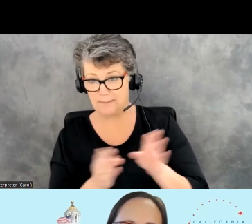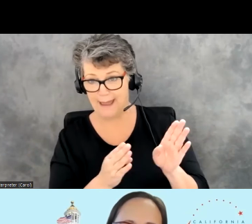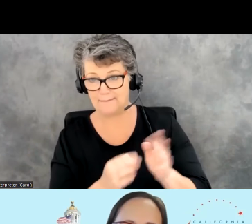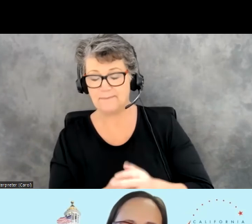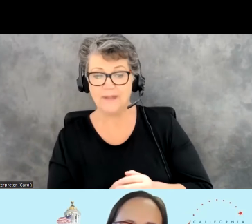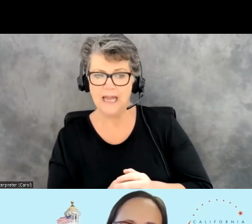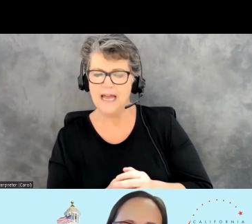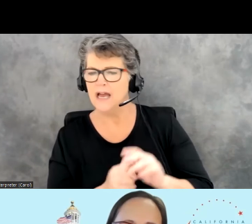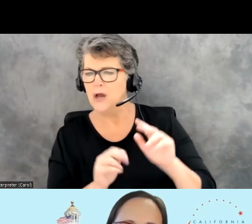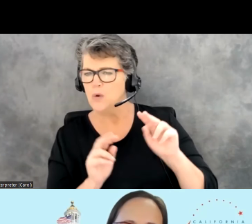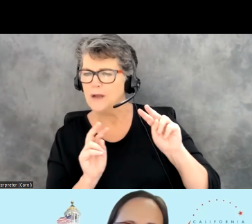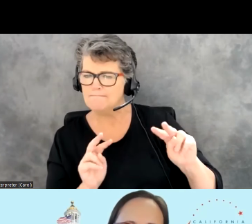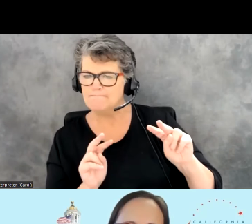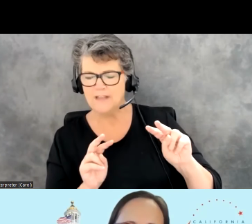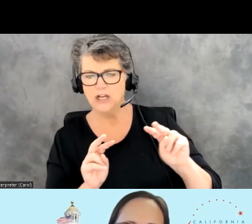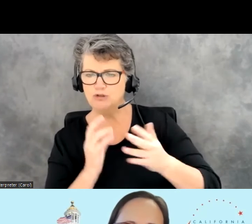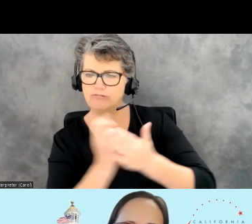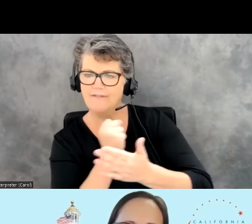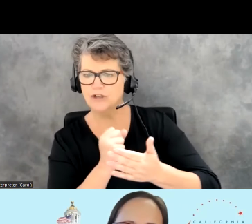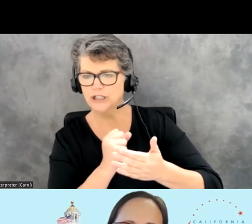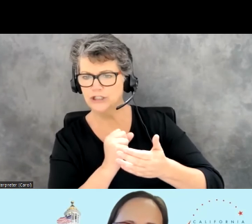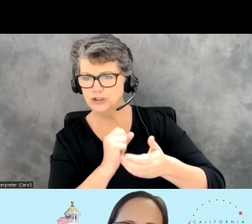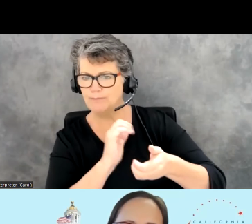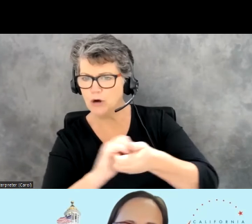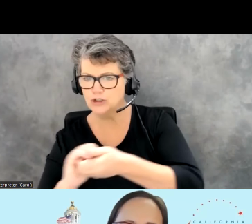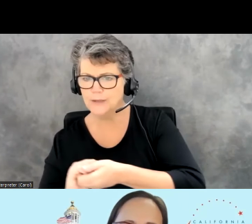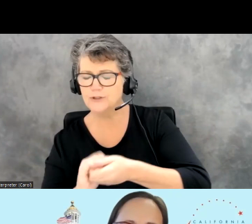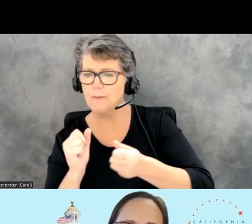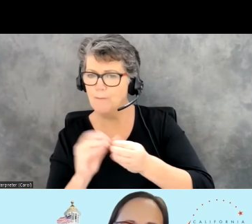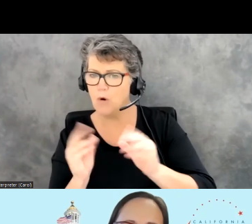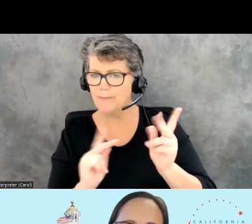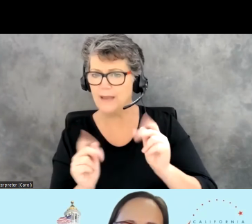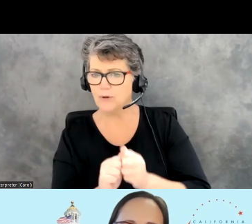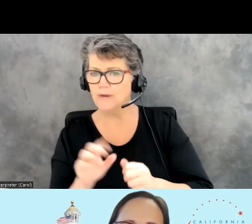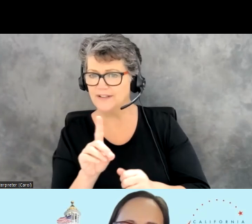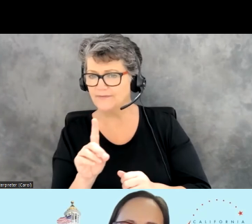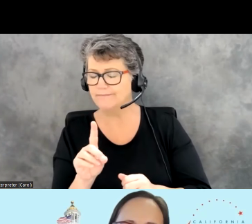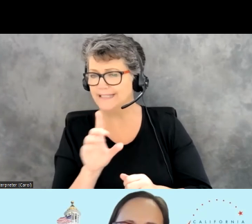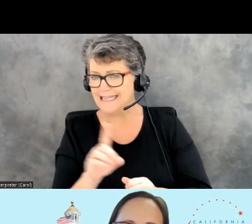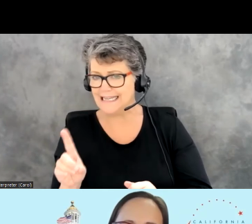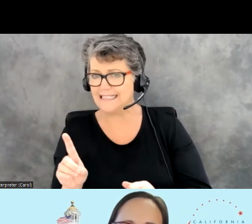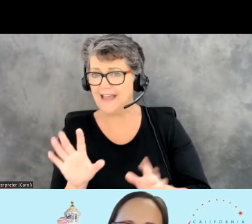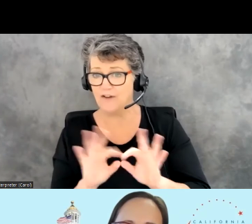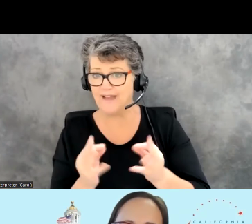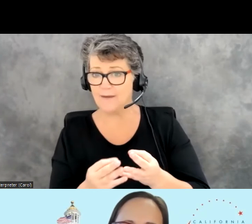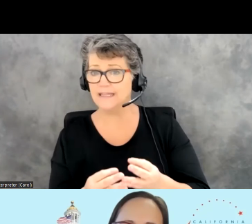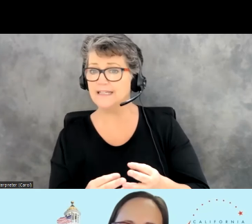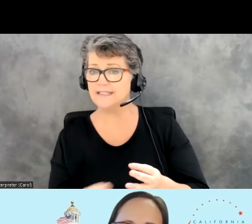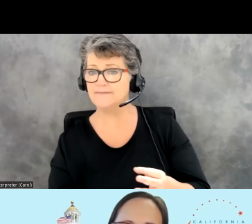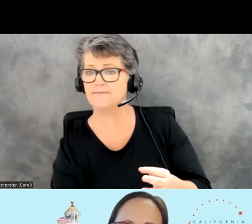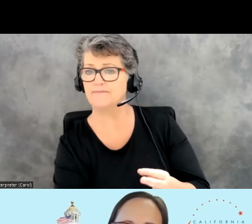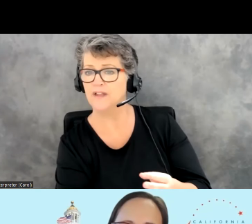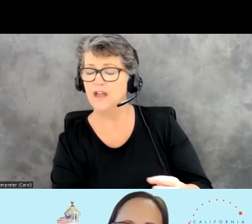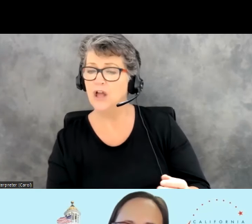looking to leverage partnerships so that more people with developmental disabilities and their families know about their rights